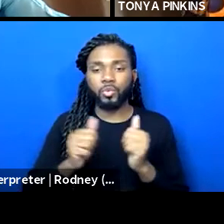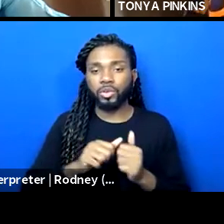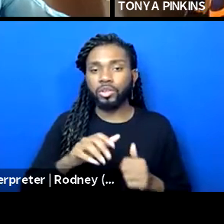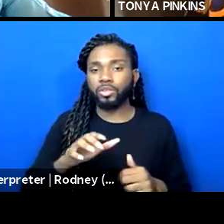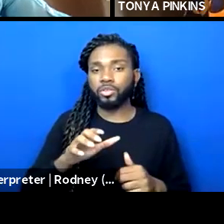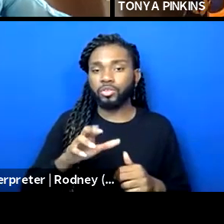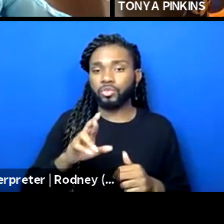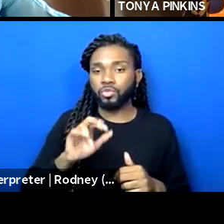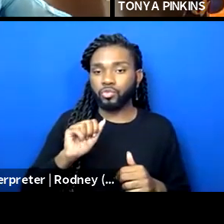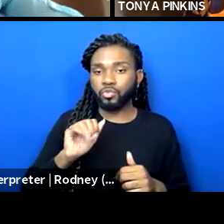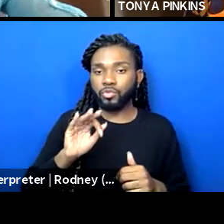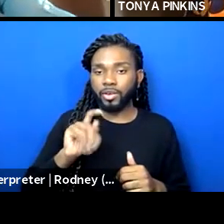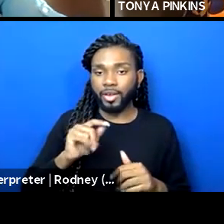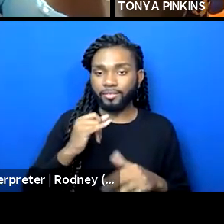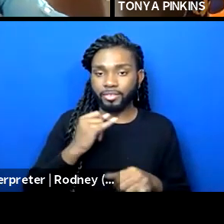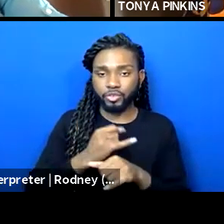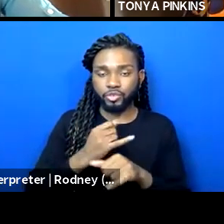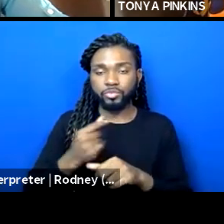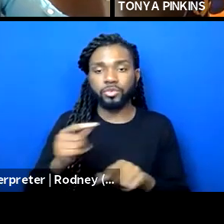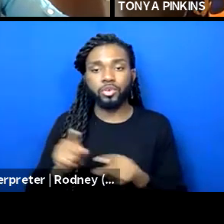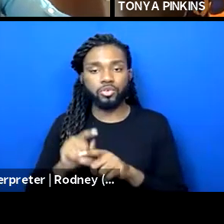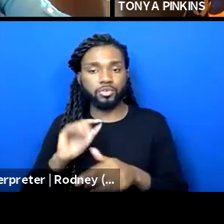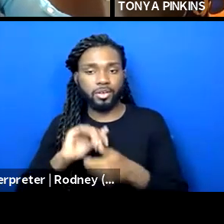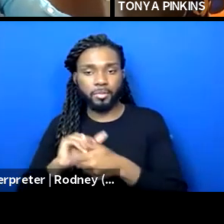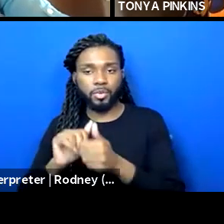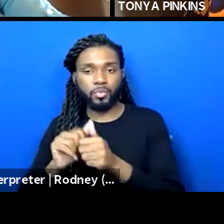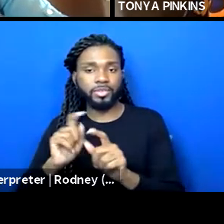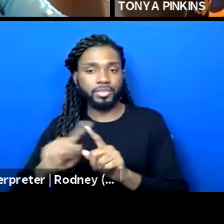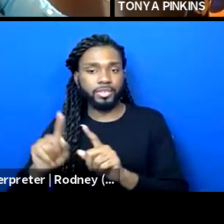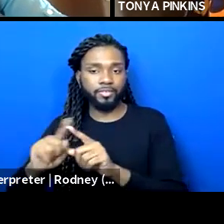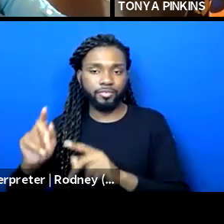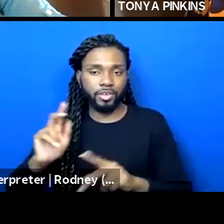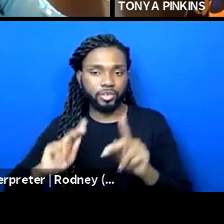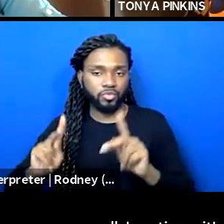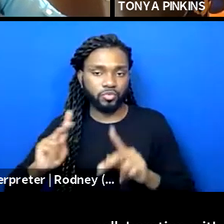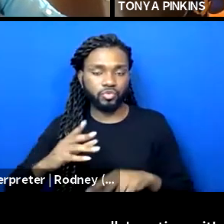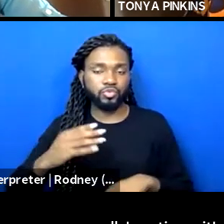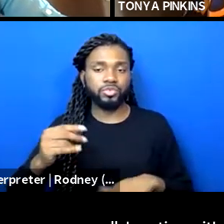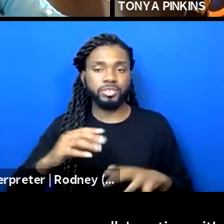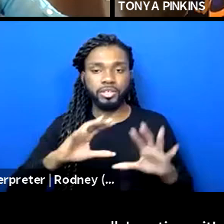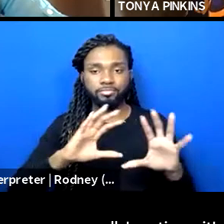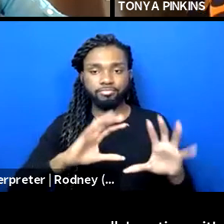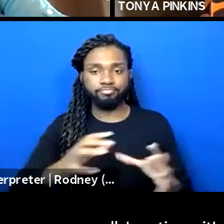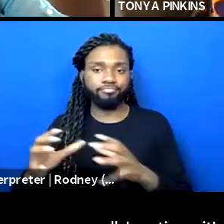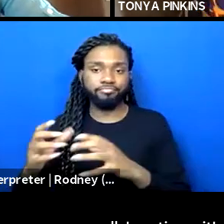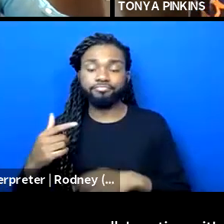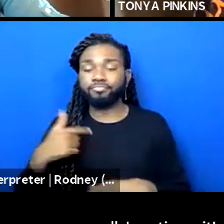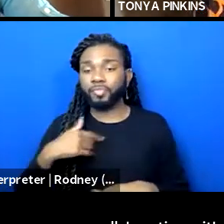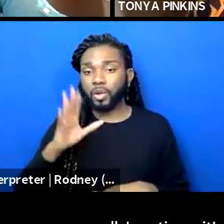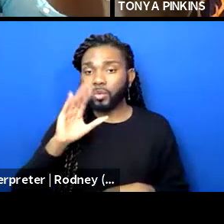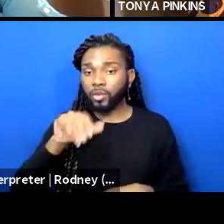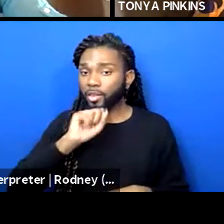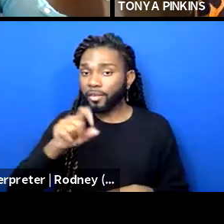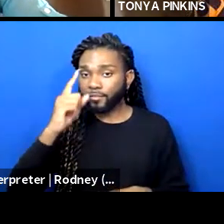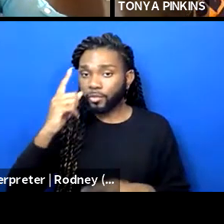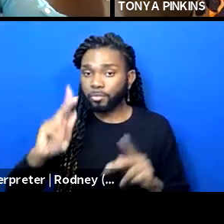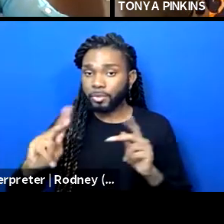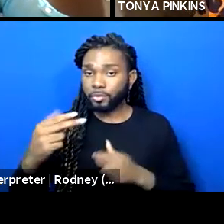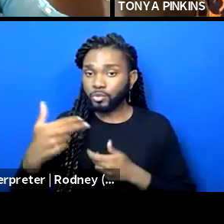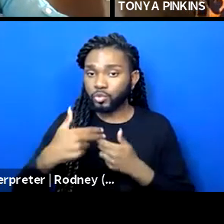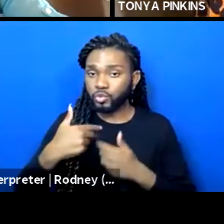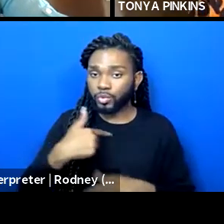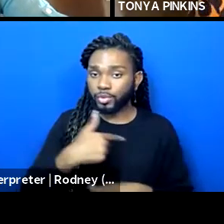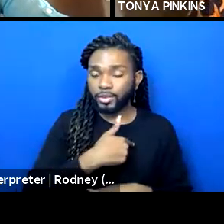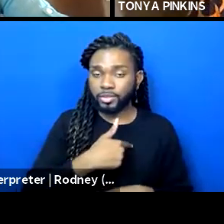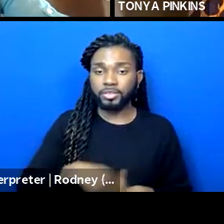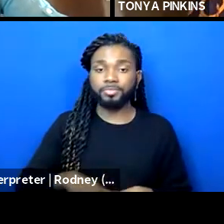in collaboration with a lot of different individuals and entities. And so I would love for people to join us in that. And part of that, I